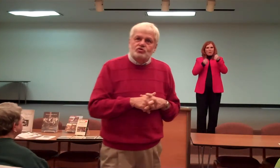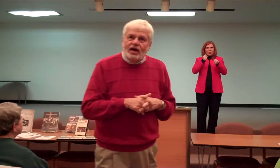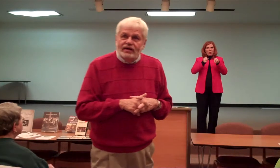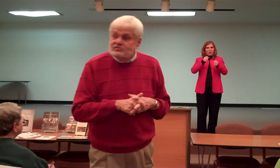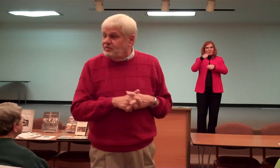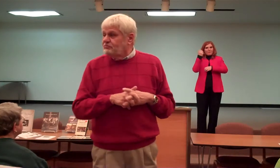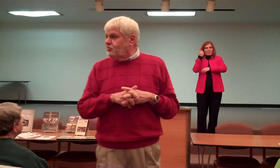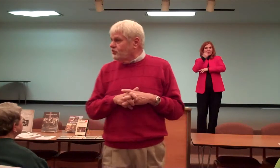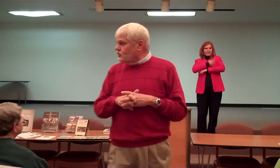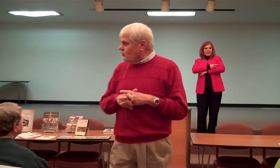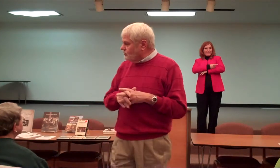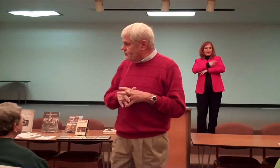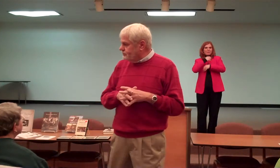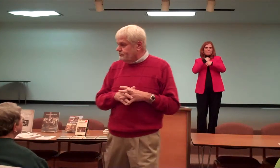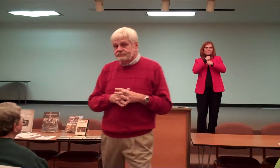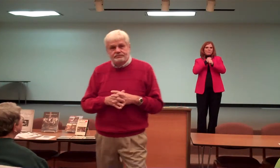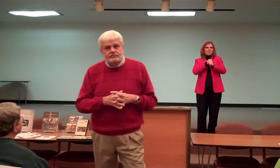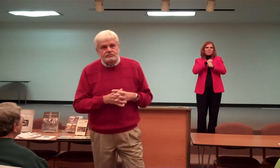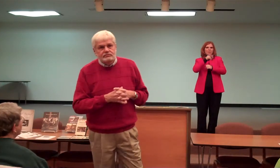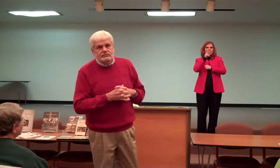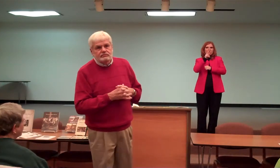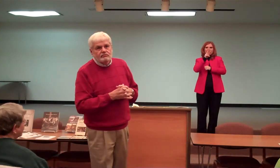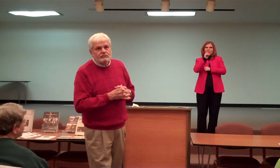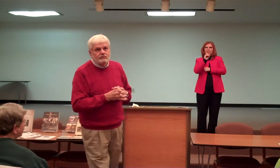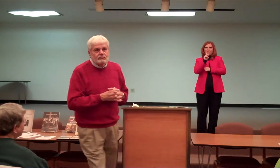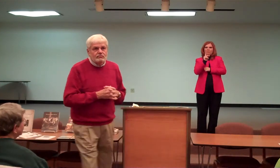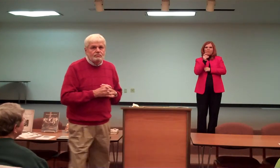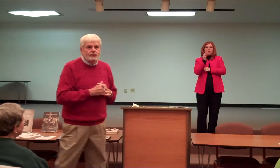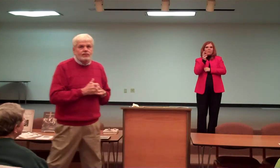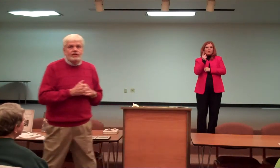by Volkswagen. It's made in Portugal.